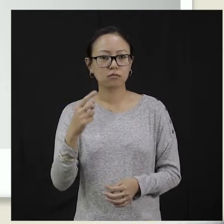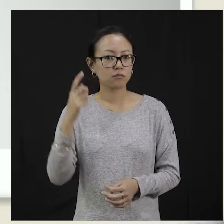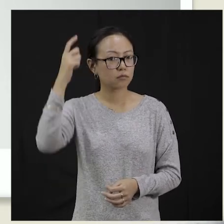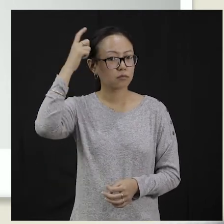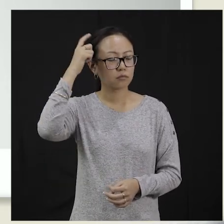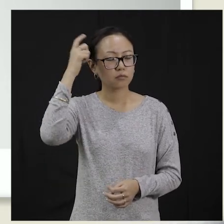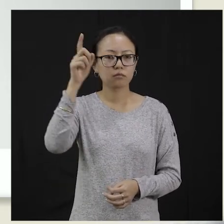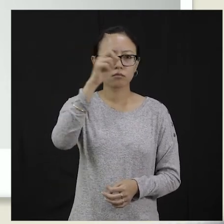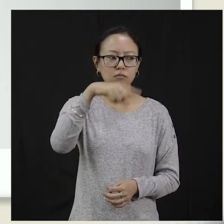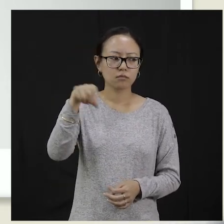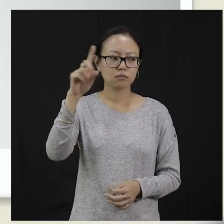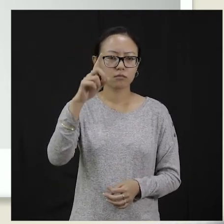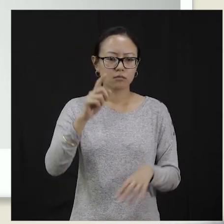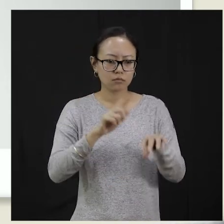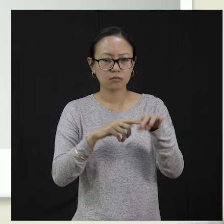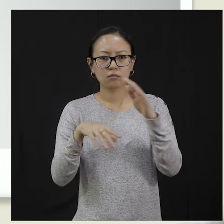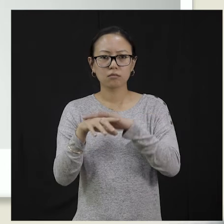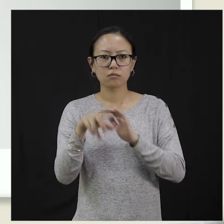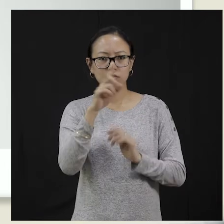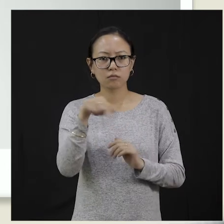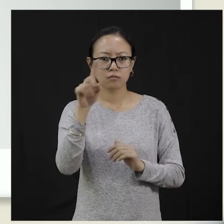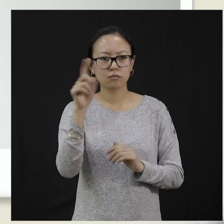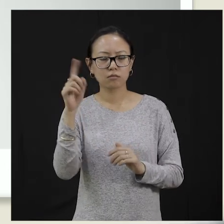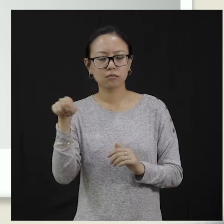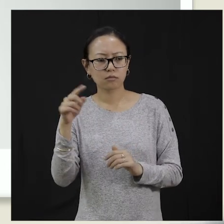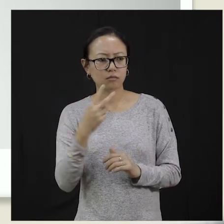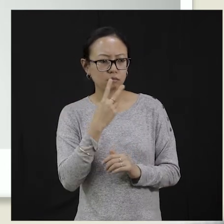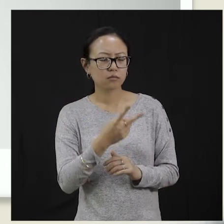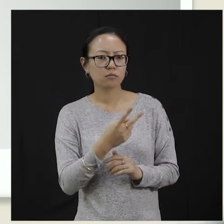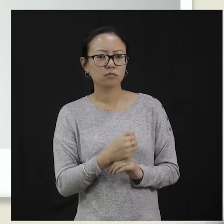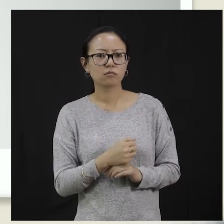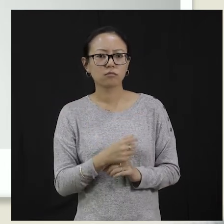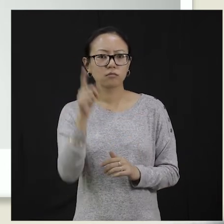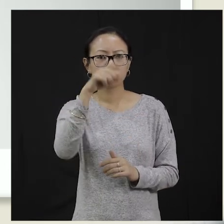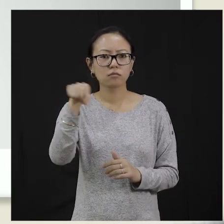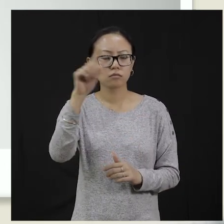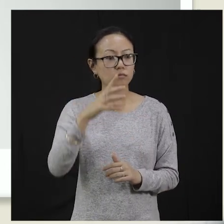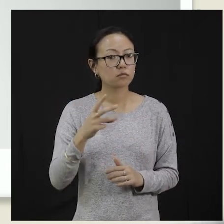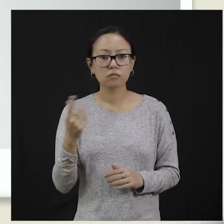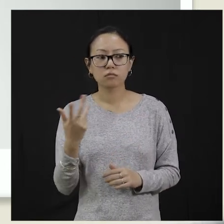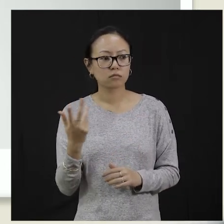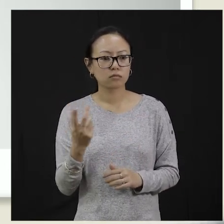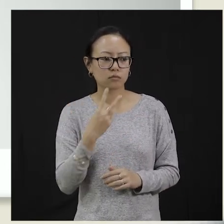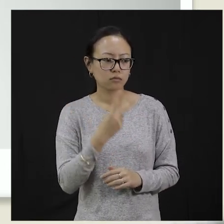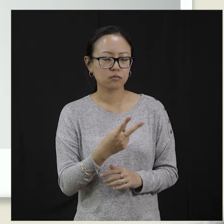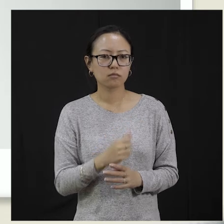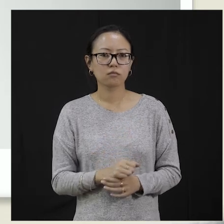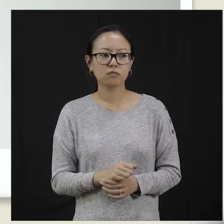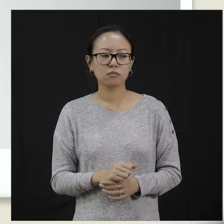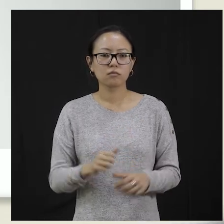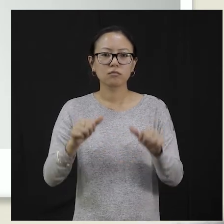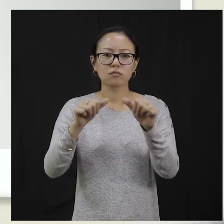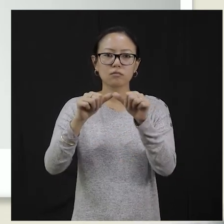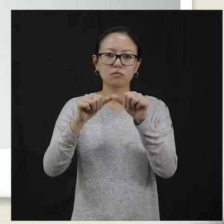the circles. Yes, here are 7 circles, right? 7 circles. You can